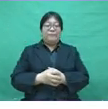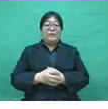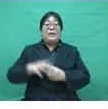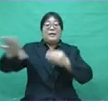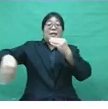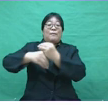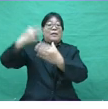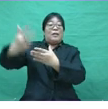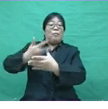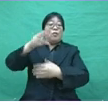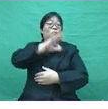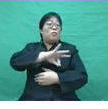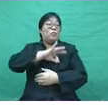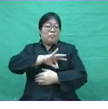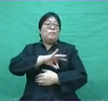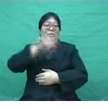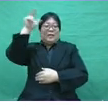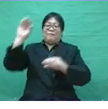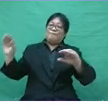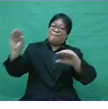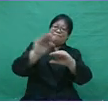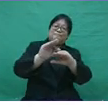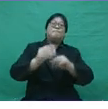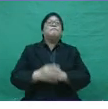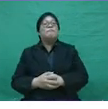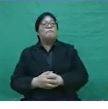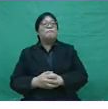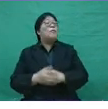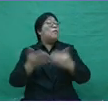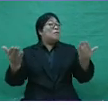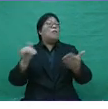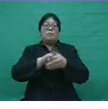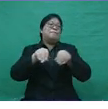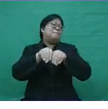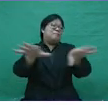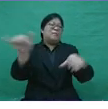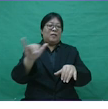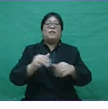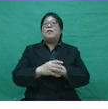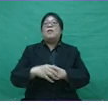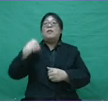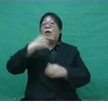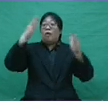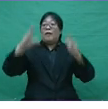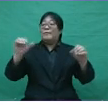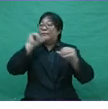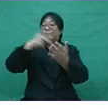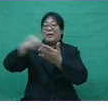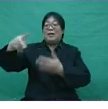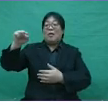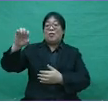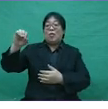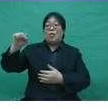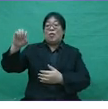3 months benefits were funded by the government. This was further expanded to non-contributors to provide unemployment